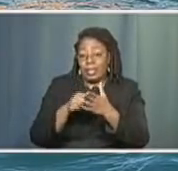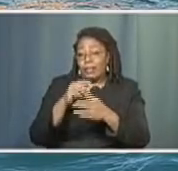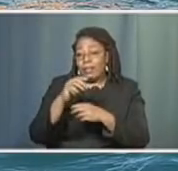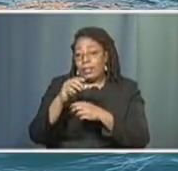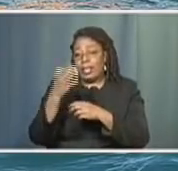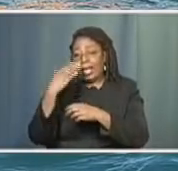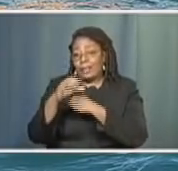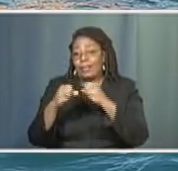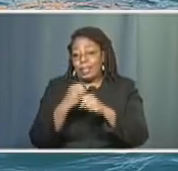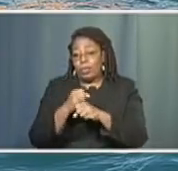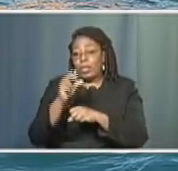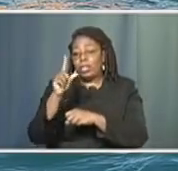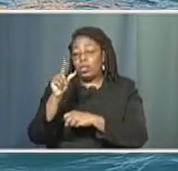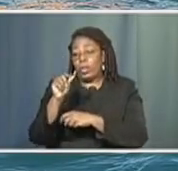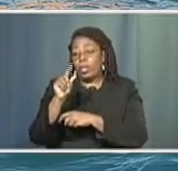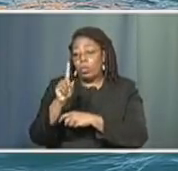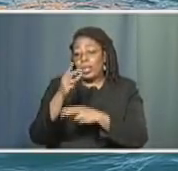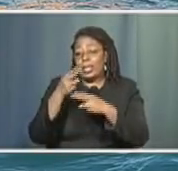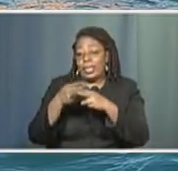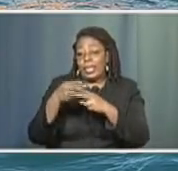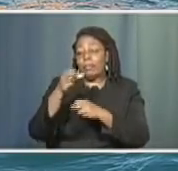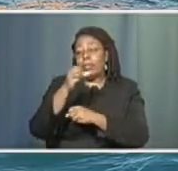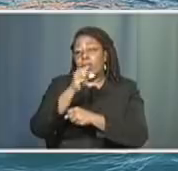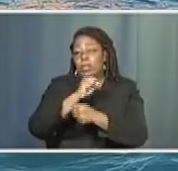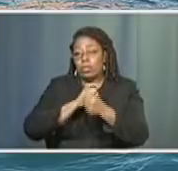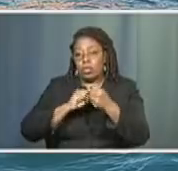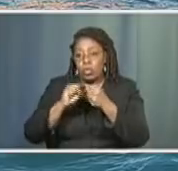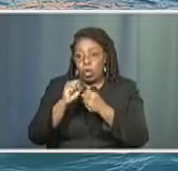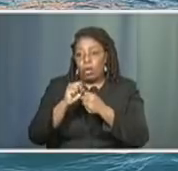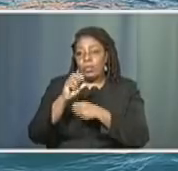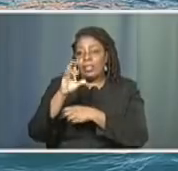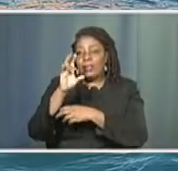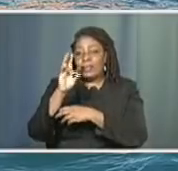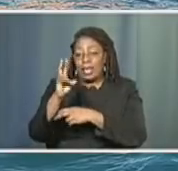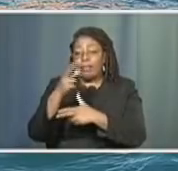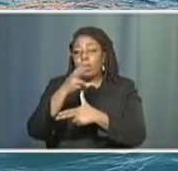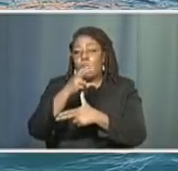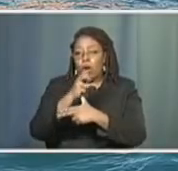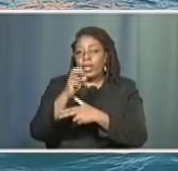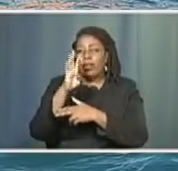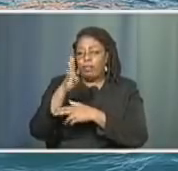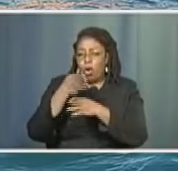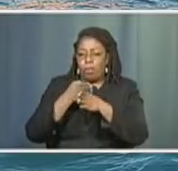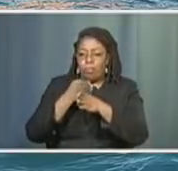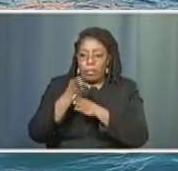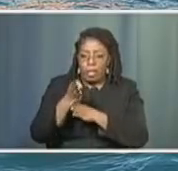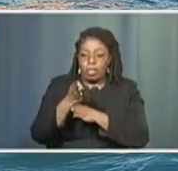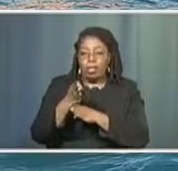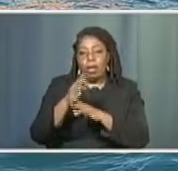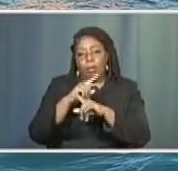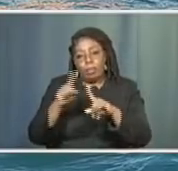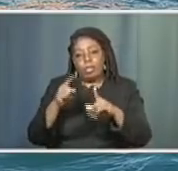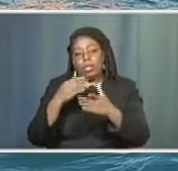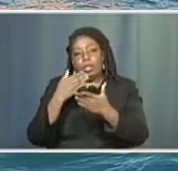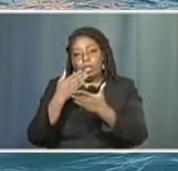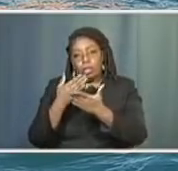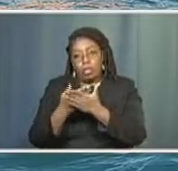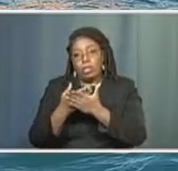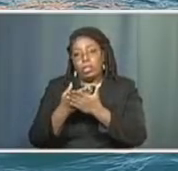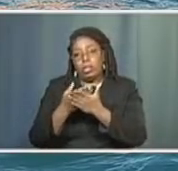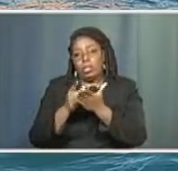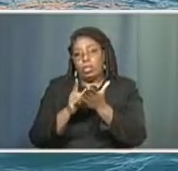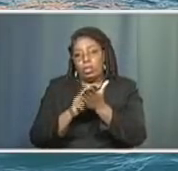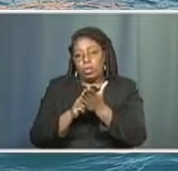with 21 named storms, 7 hurricanes, and out of those 7, 4 of them became major hurricanes. But the good news is, out of all of those storms,